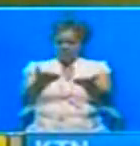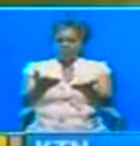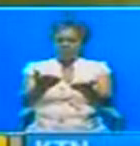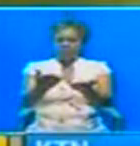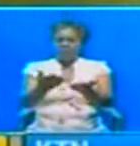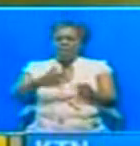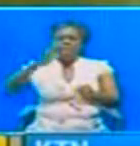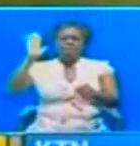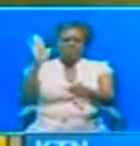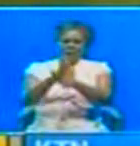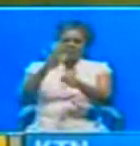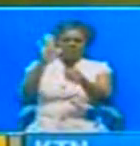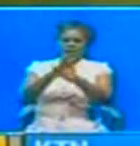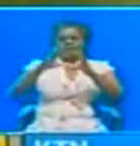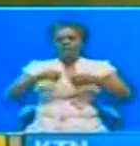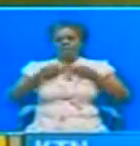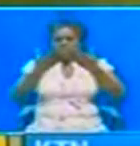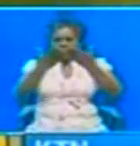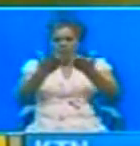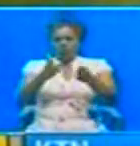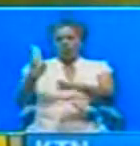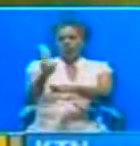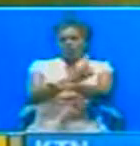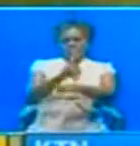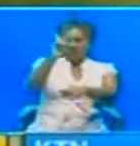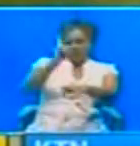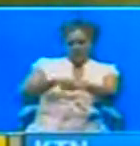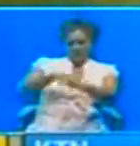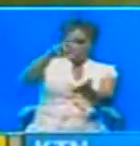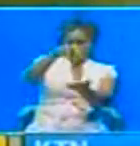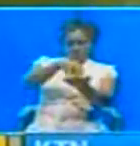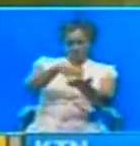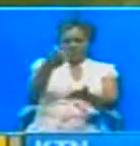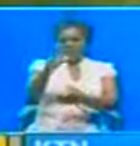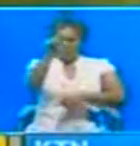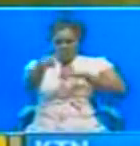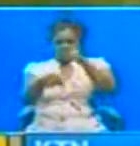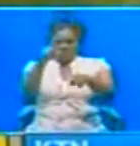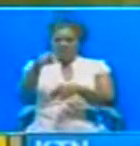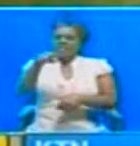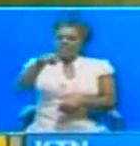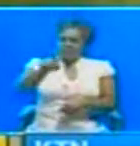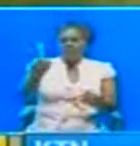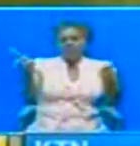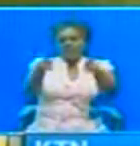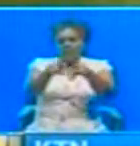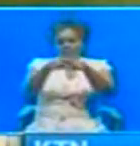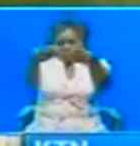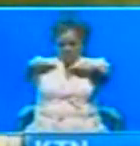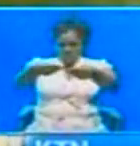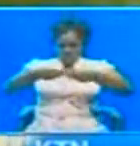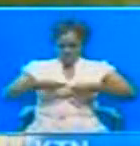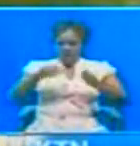a lot of information that was used in the case that they have prosecuted. They have also supplied